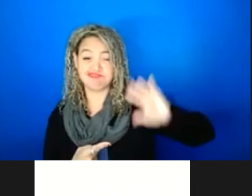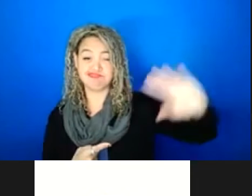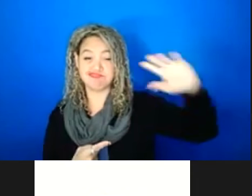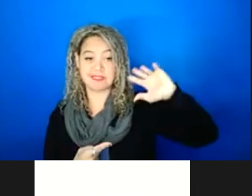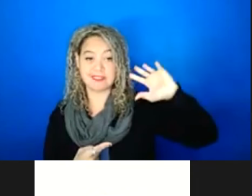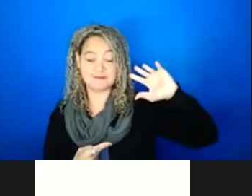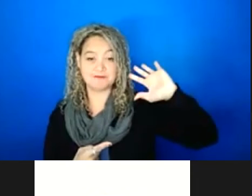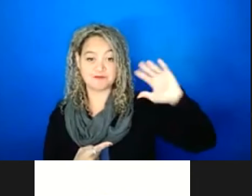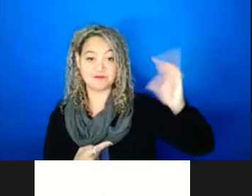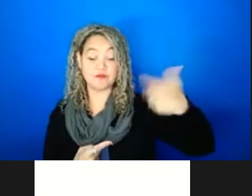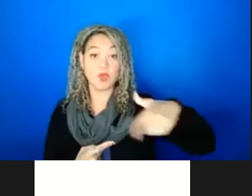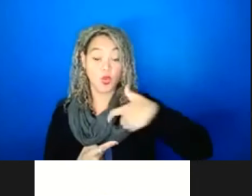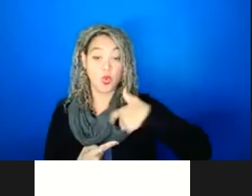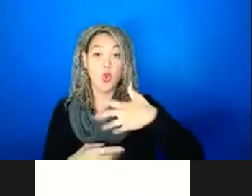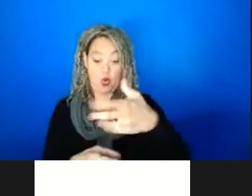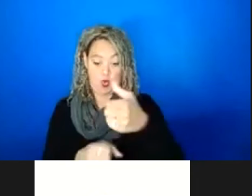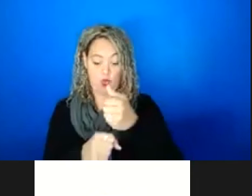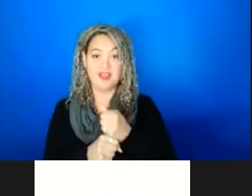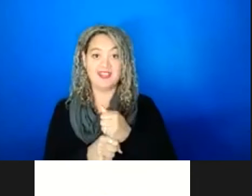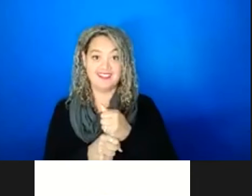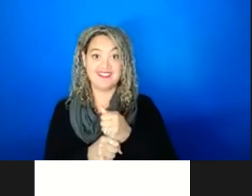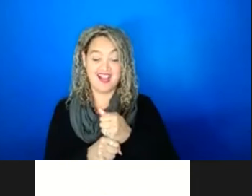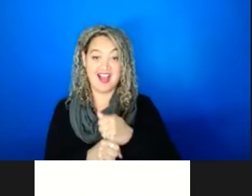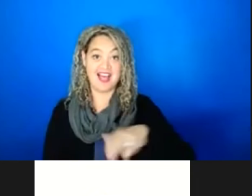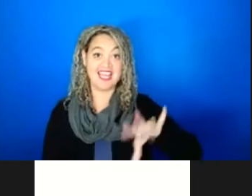when we got hold of the 7T, this was the